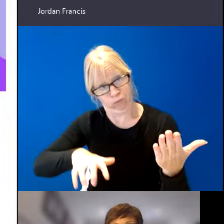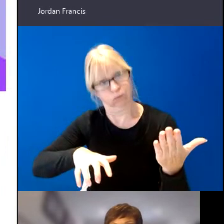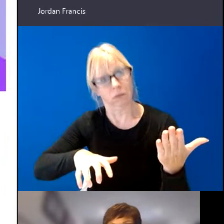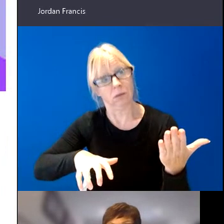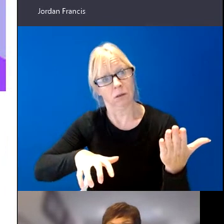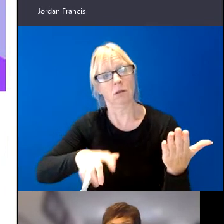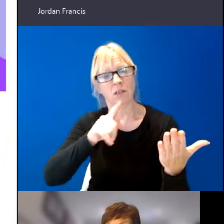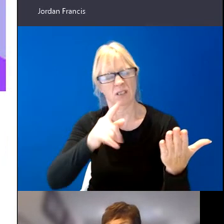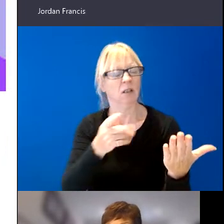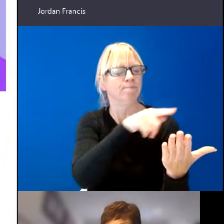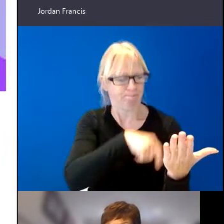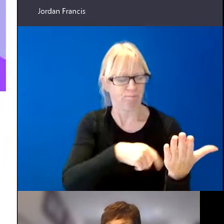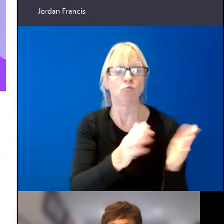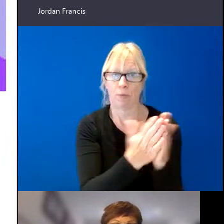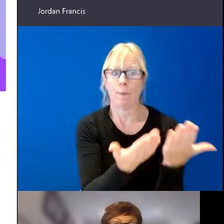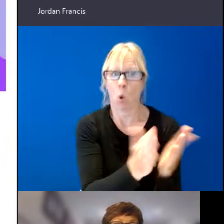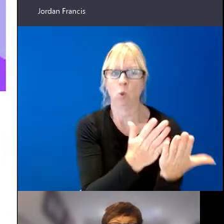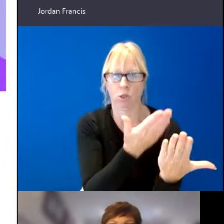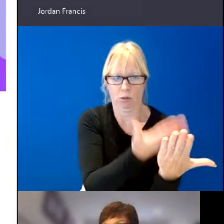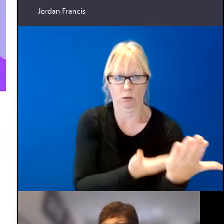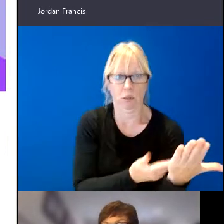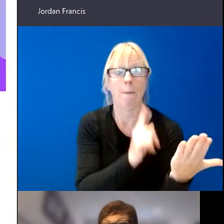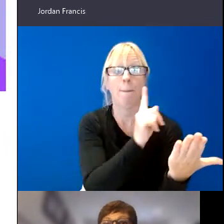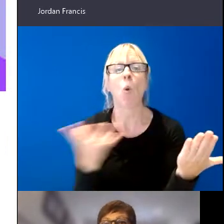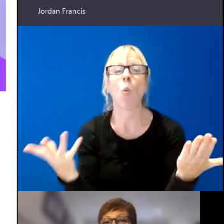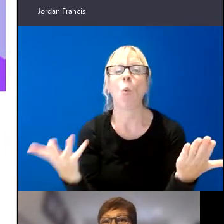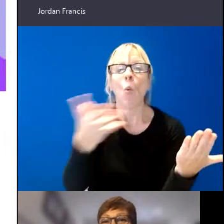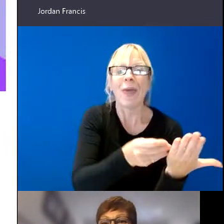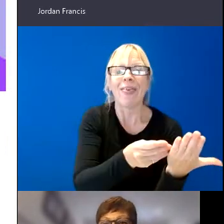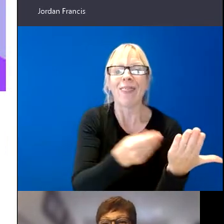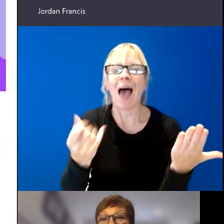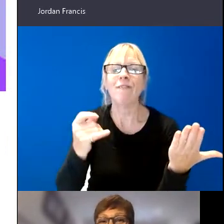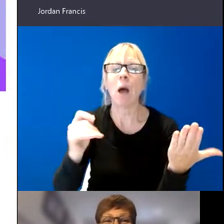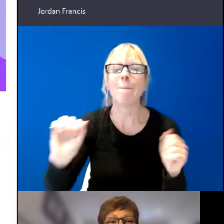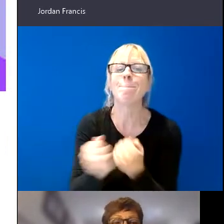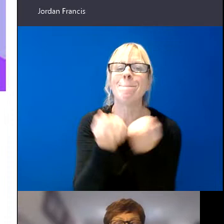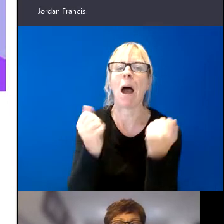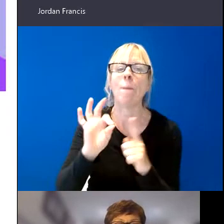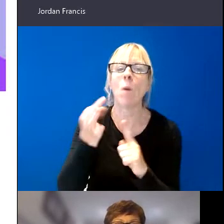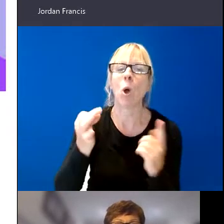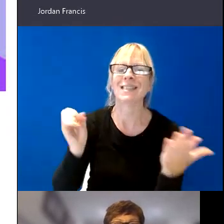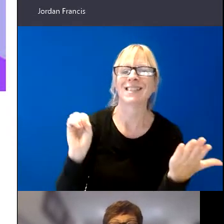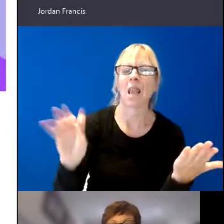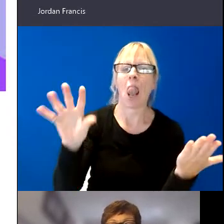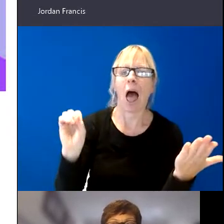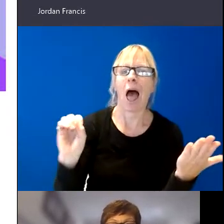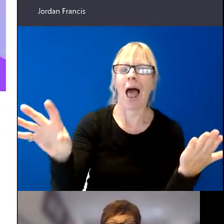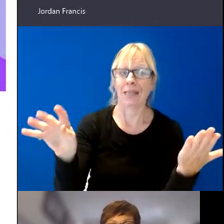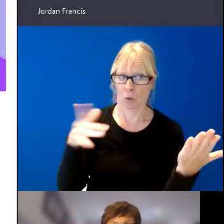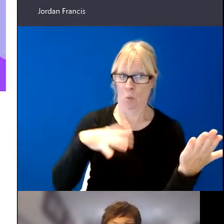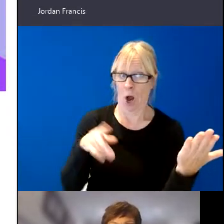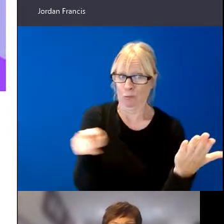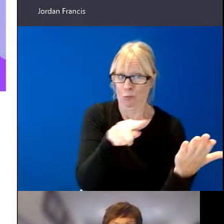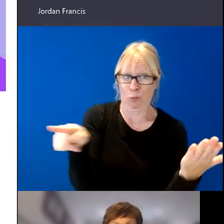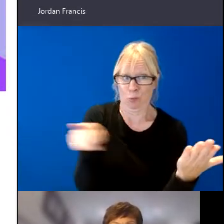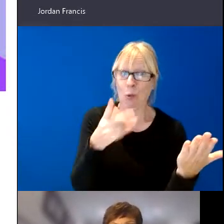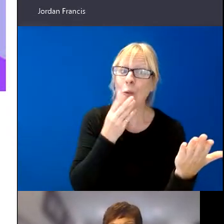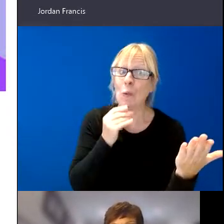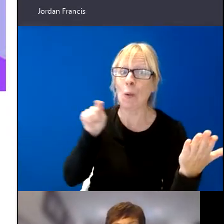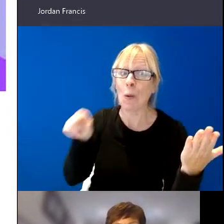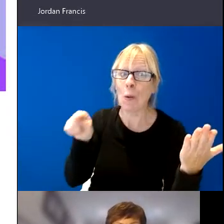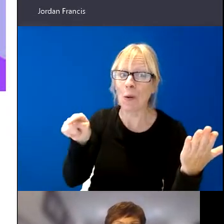report, there's also a set of slides, of PowerPoint slides, which we really want people to use and access. They're all published on